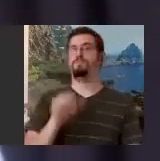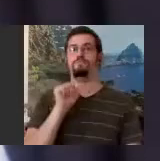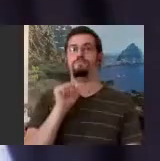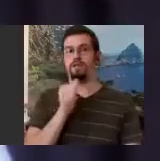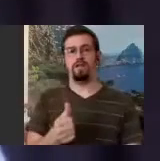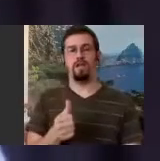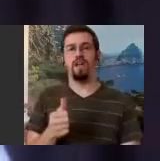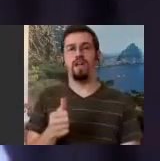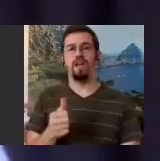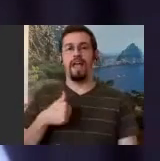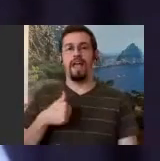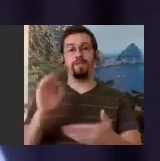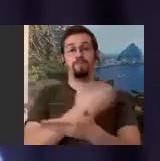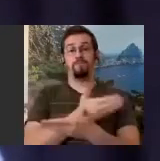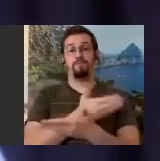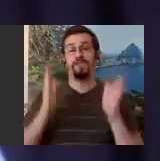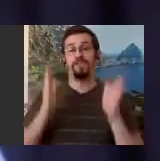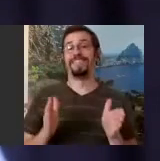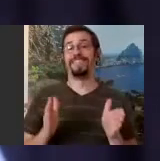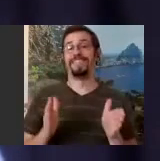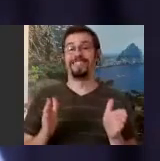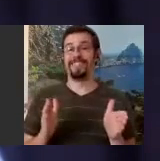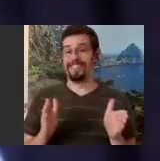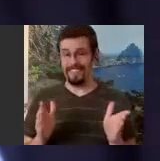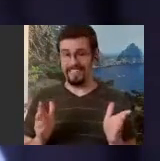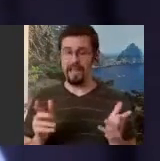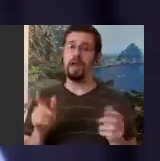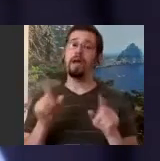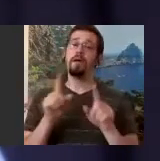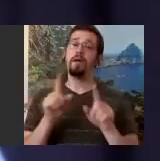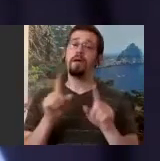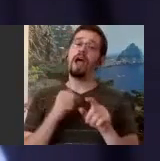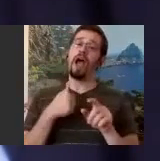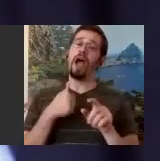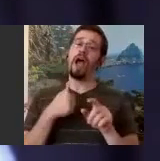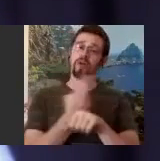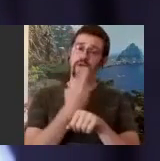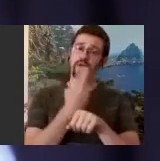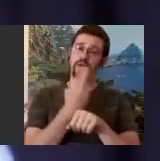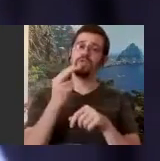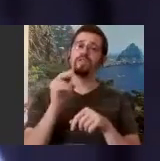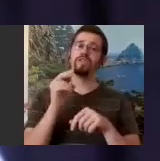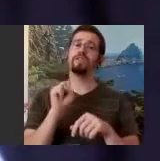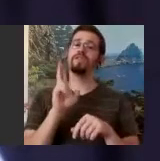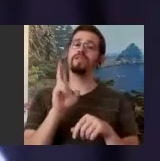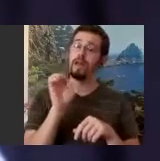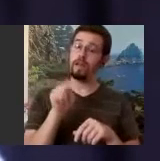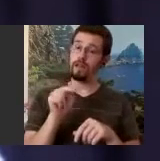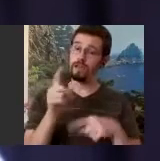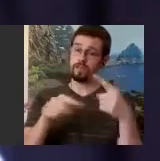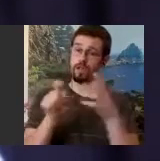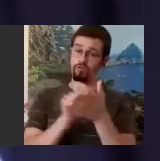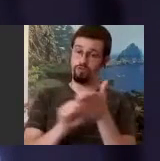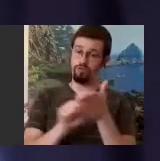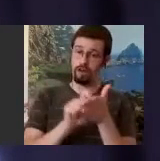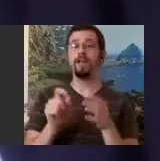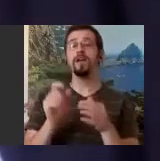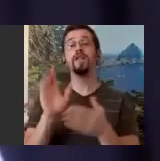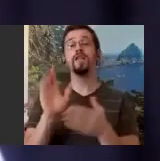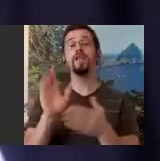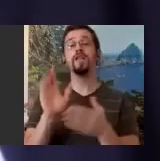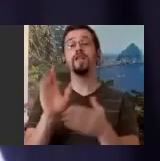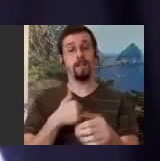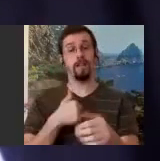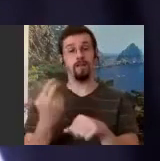I'm a musician, a composer. So I've been using Sutton SignWriting in the music that I've been writing. Okay, so